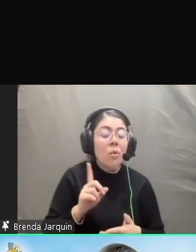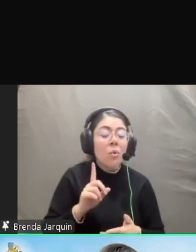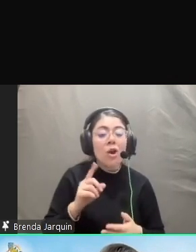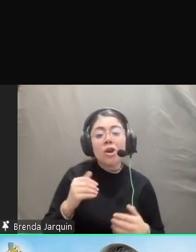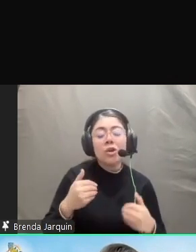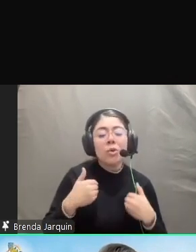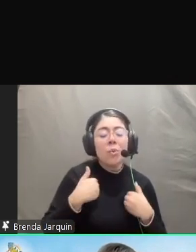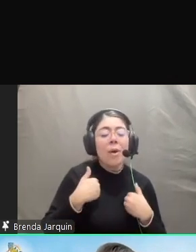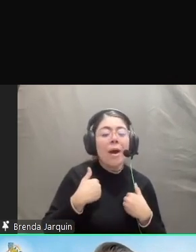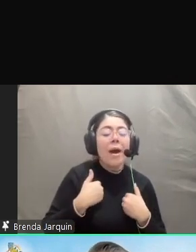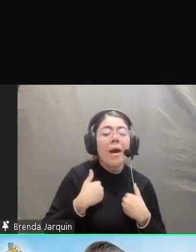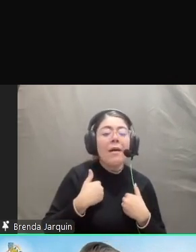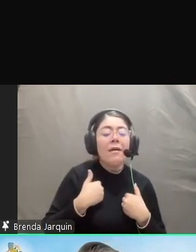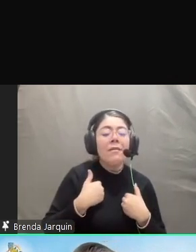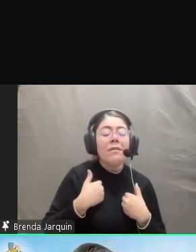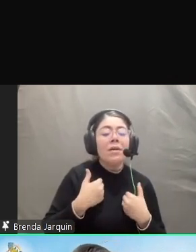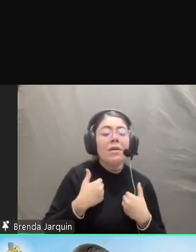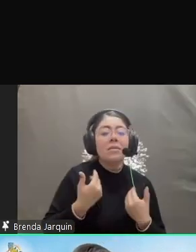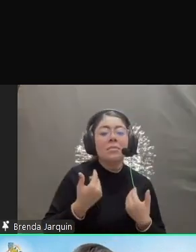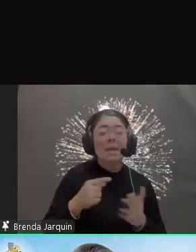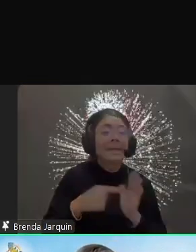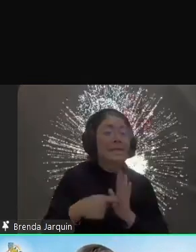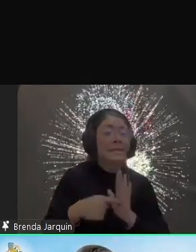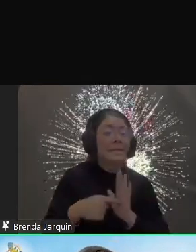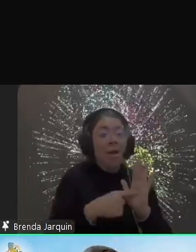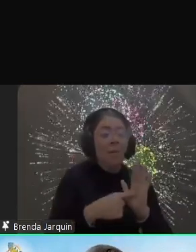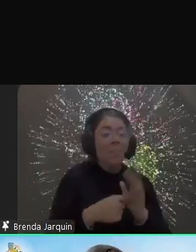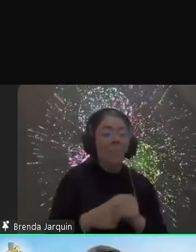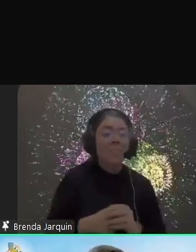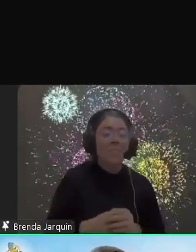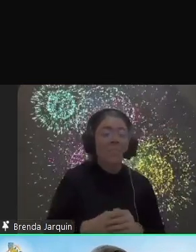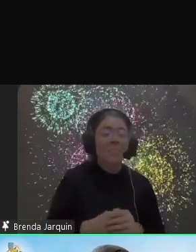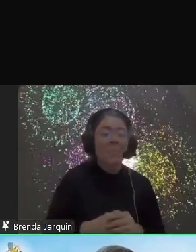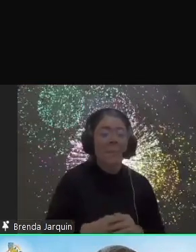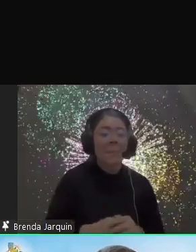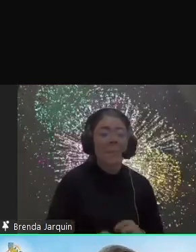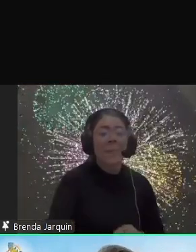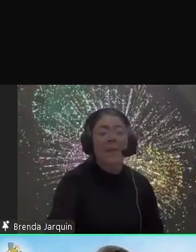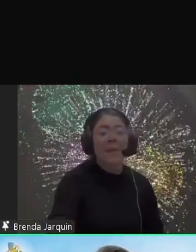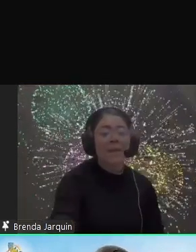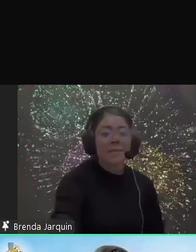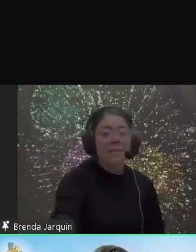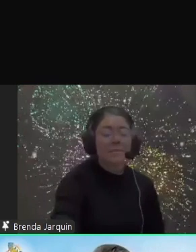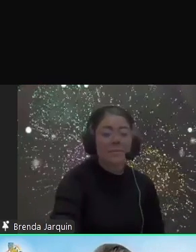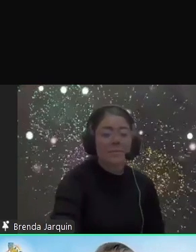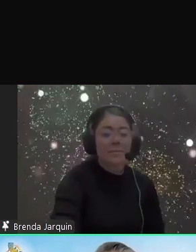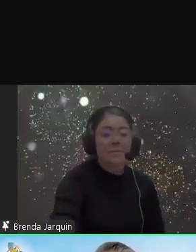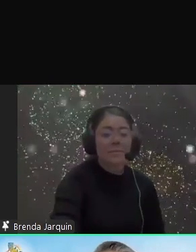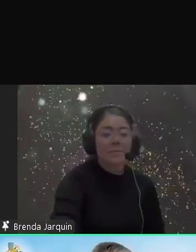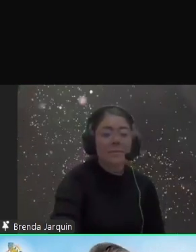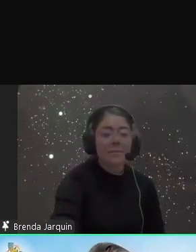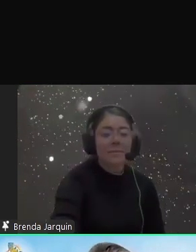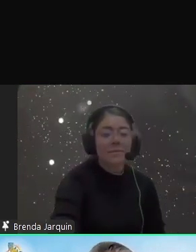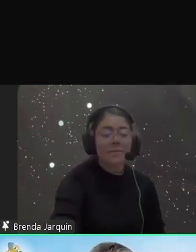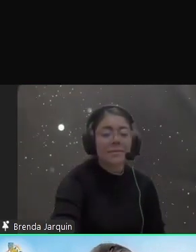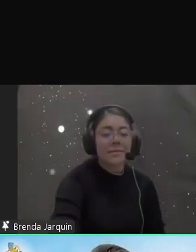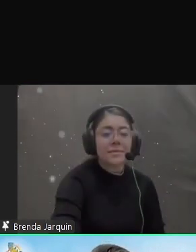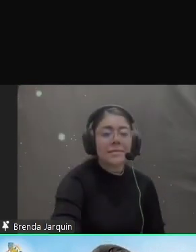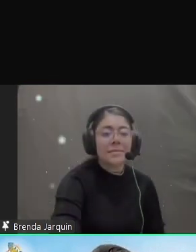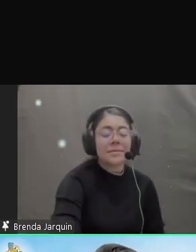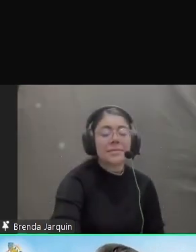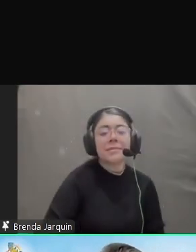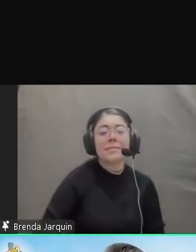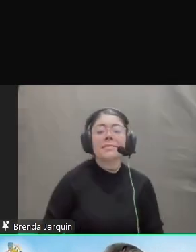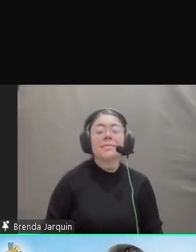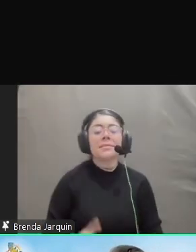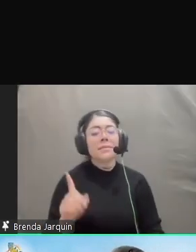rules for collaboratives, and it's really a 2-page document. So feel free to